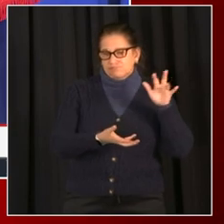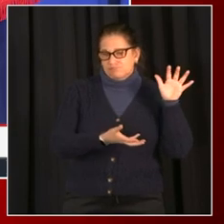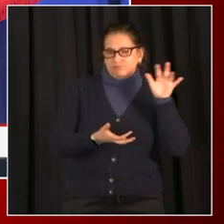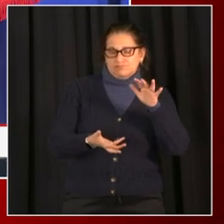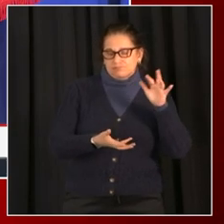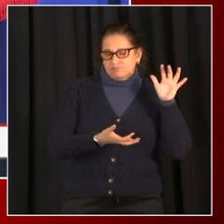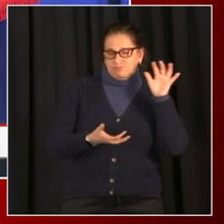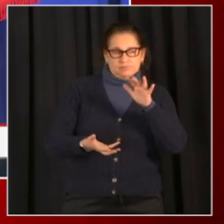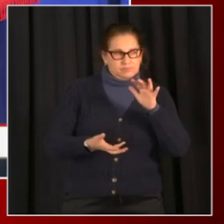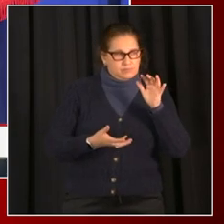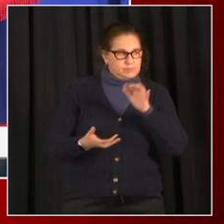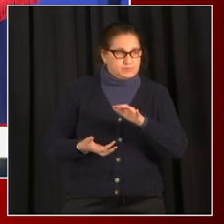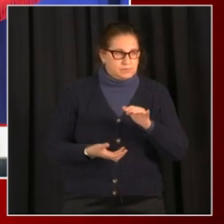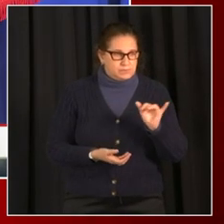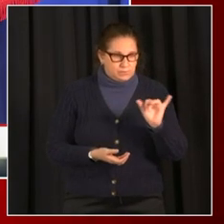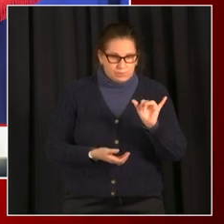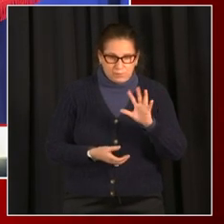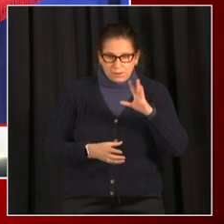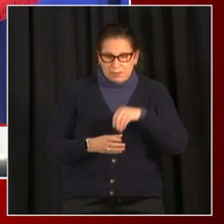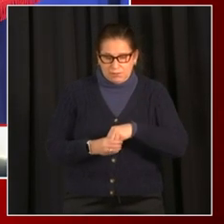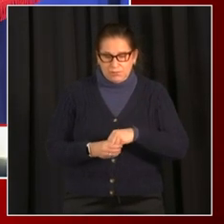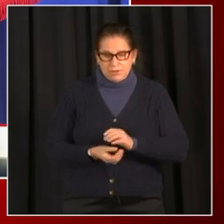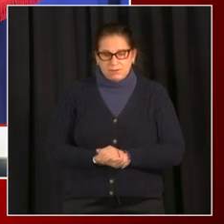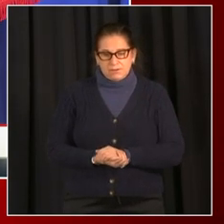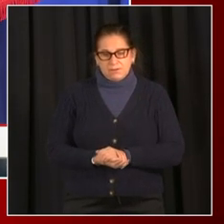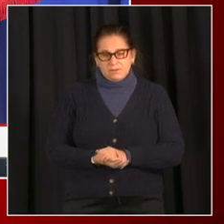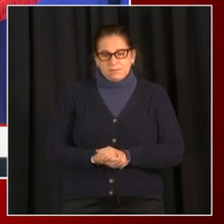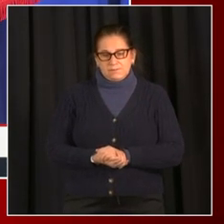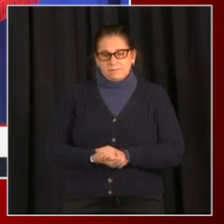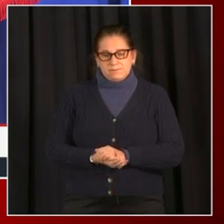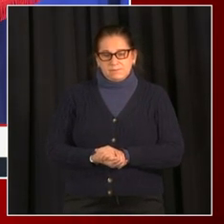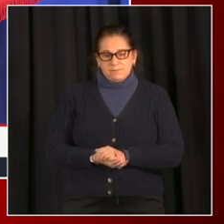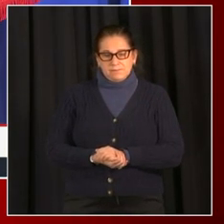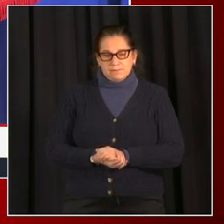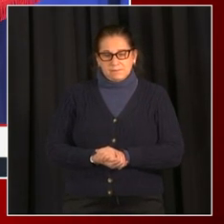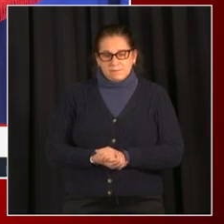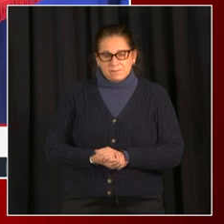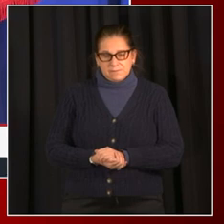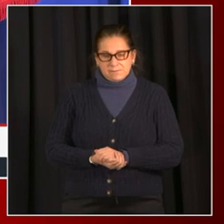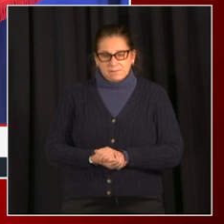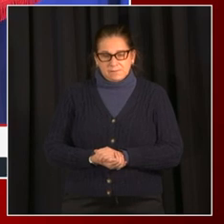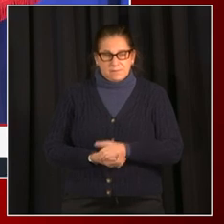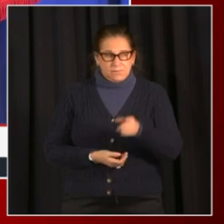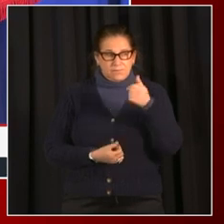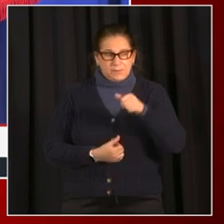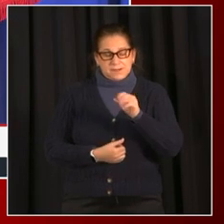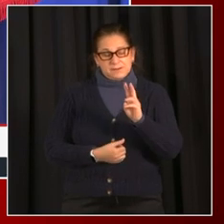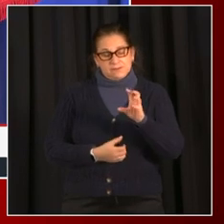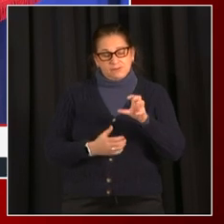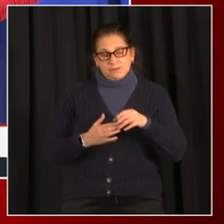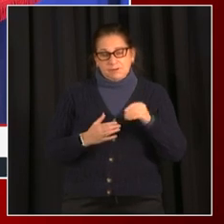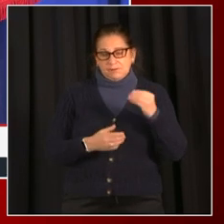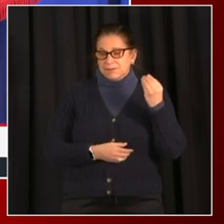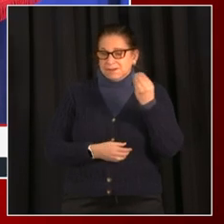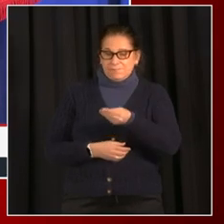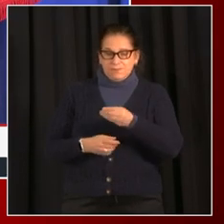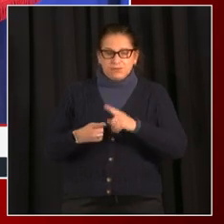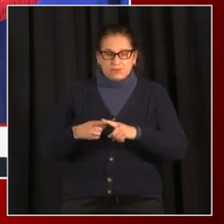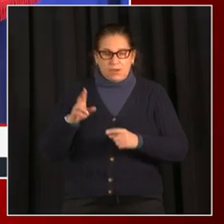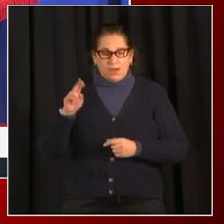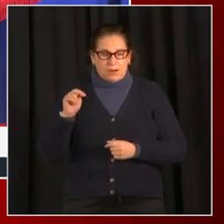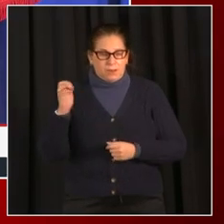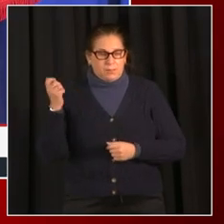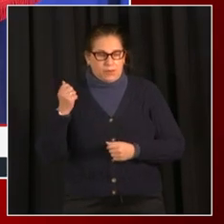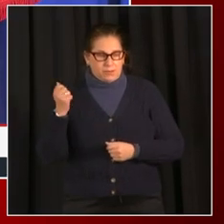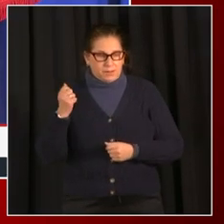think there is, you remember when there was the $600 plus up for unemployment. I think that is now